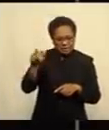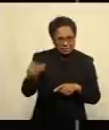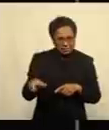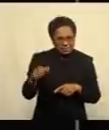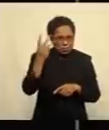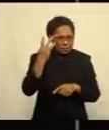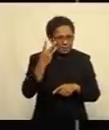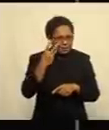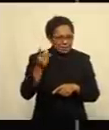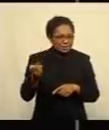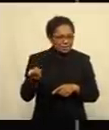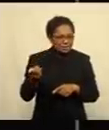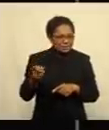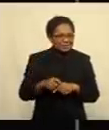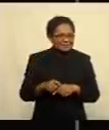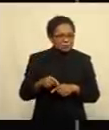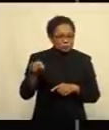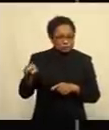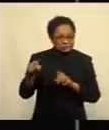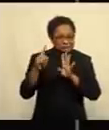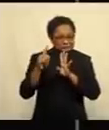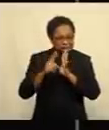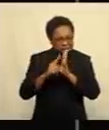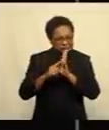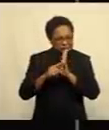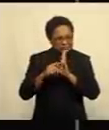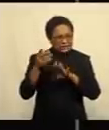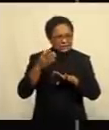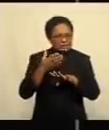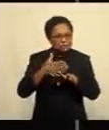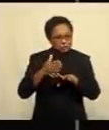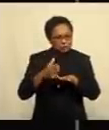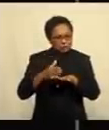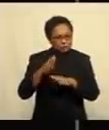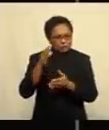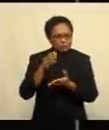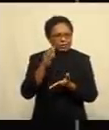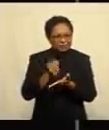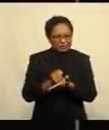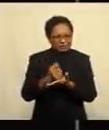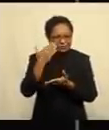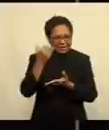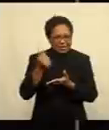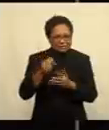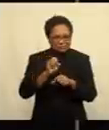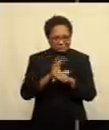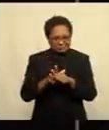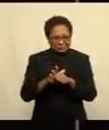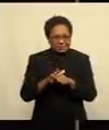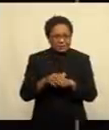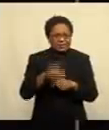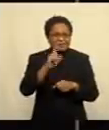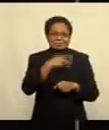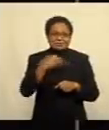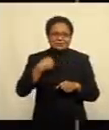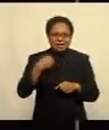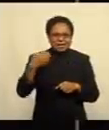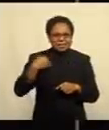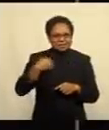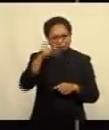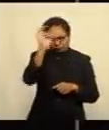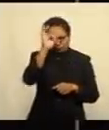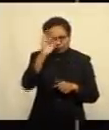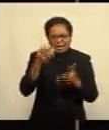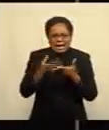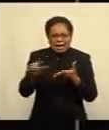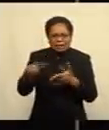is one of 4 new cases confirmed for Fiji, but authorities are unsure how she was infected. 2 other